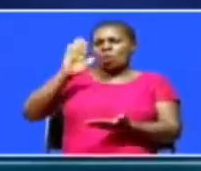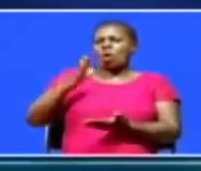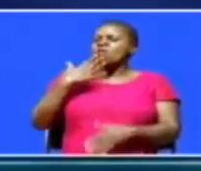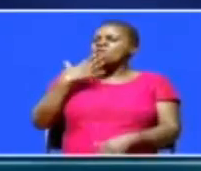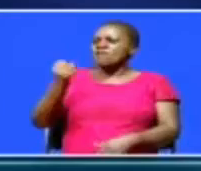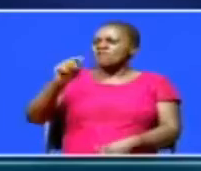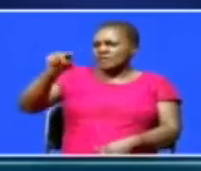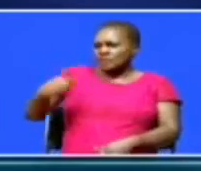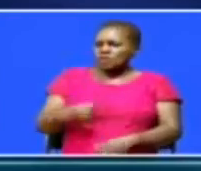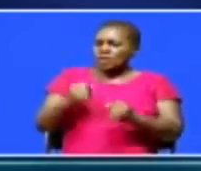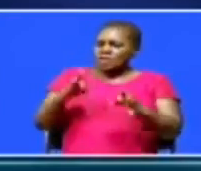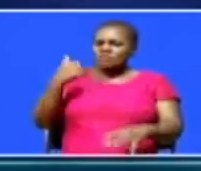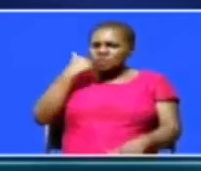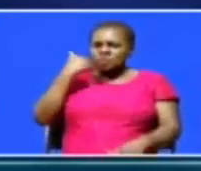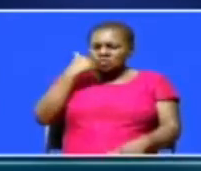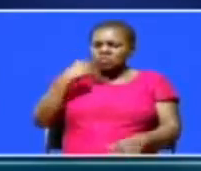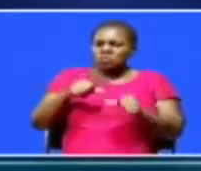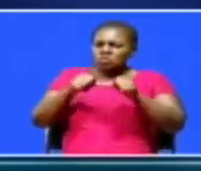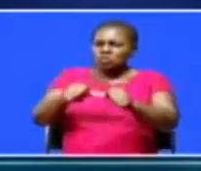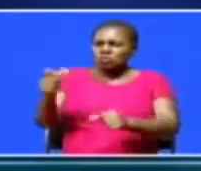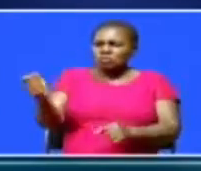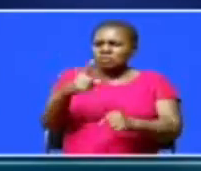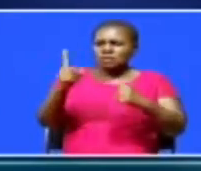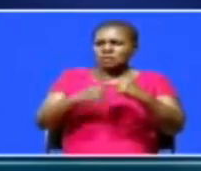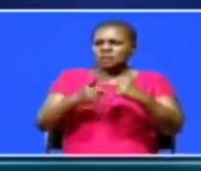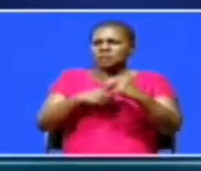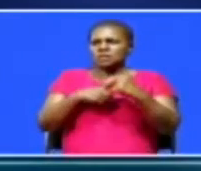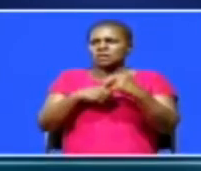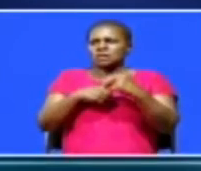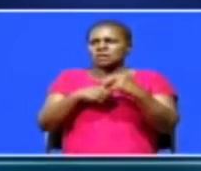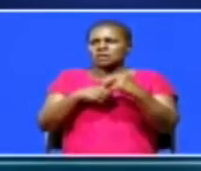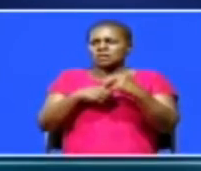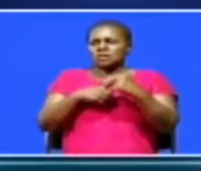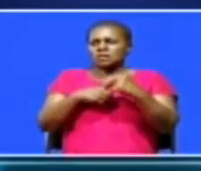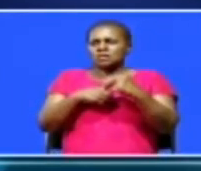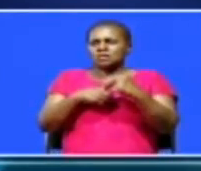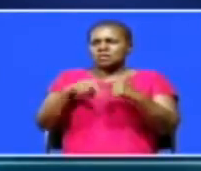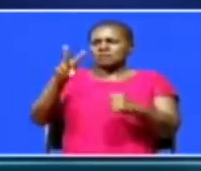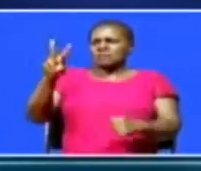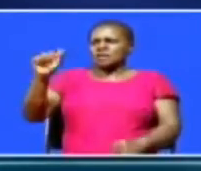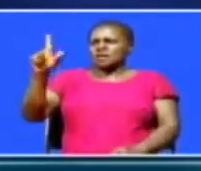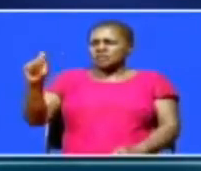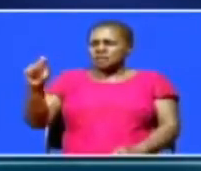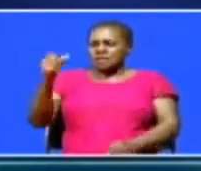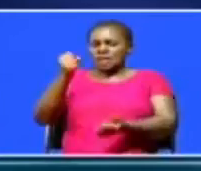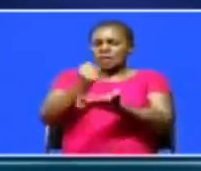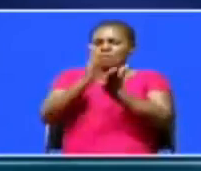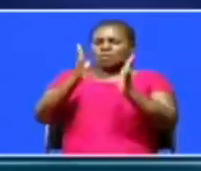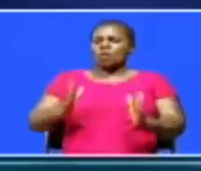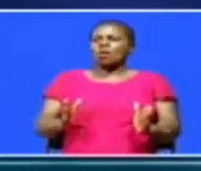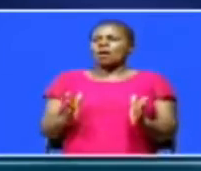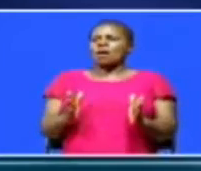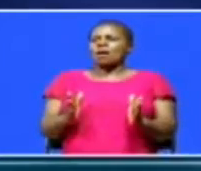the pandemic persist by another 6 months. Allow 13 billion refund of VAT to those employers in